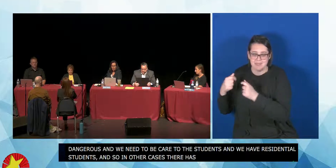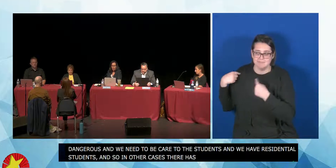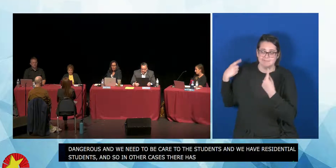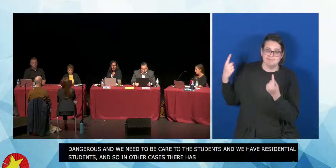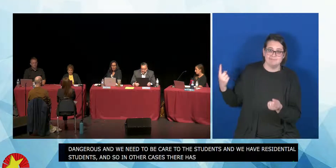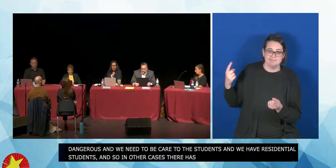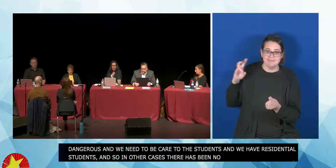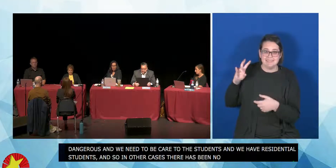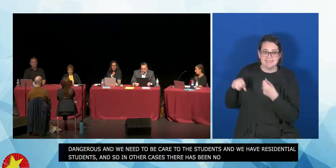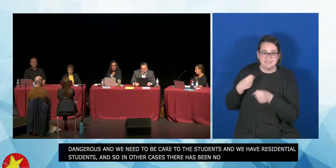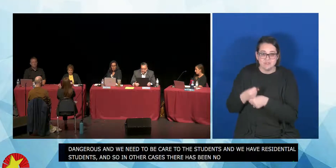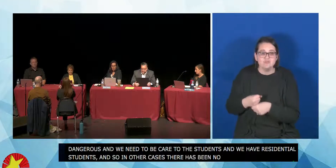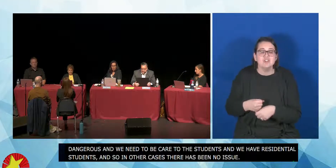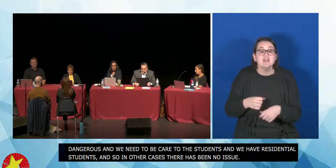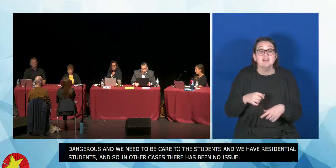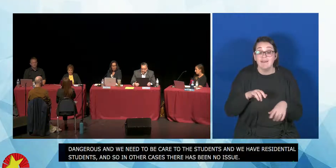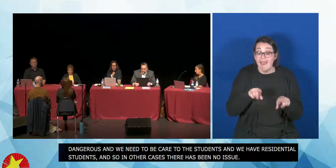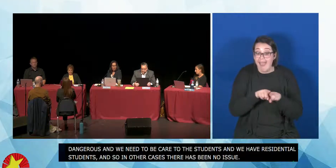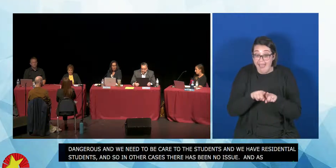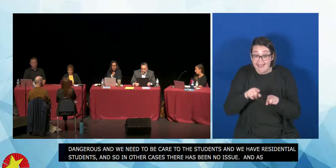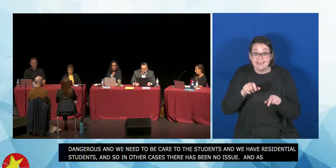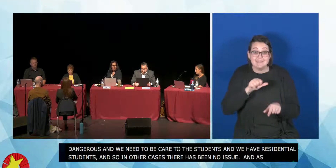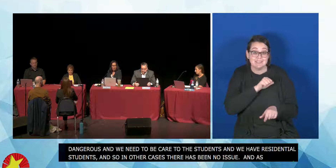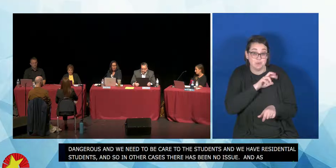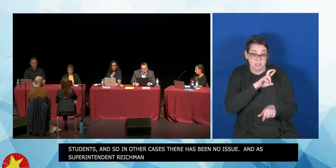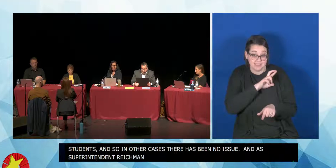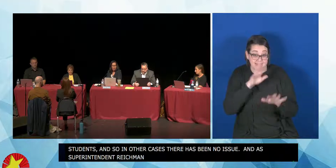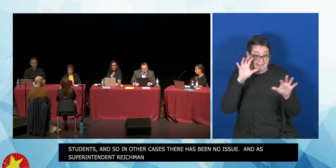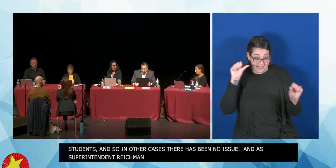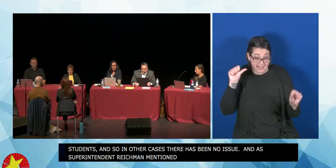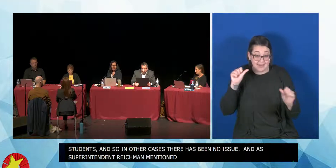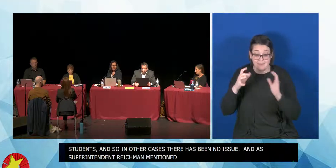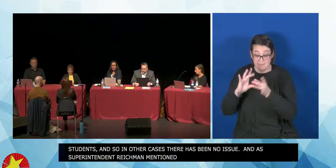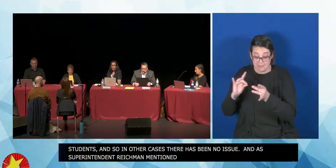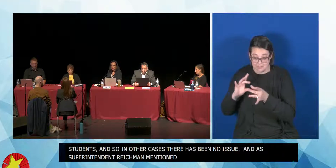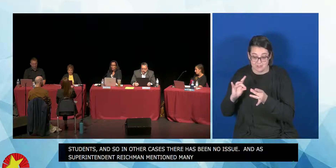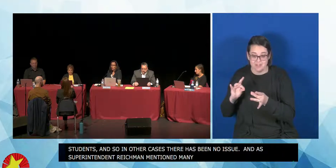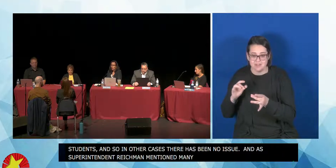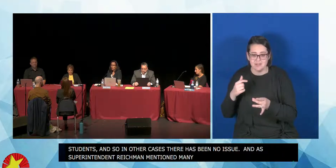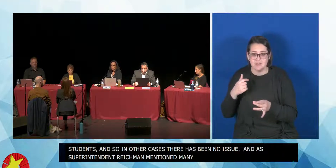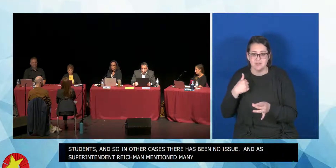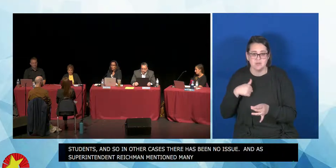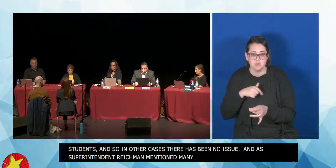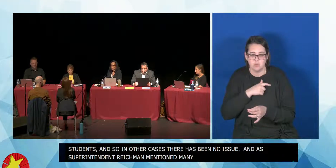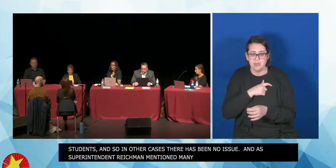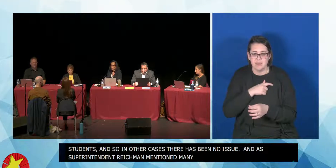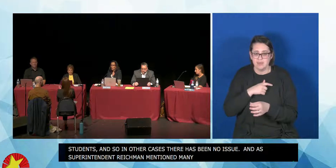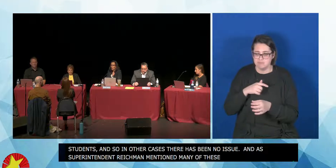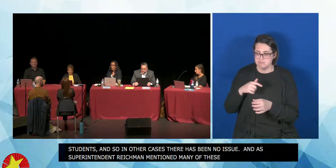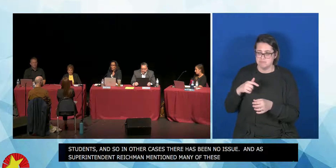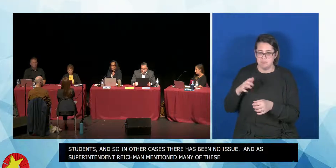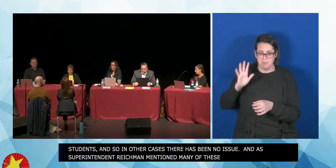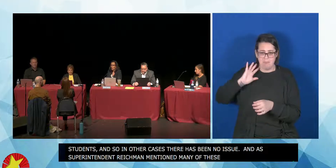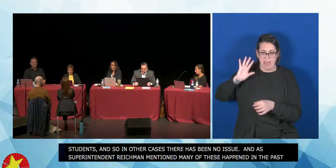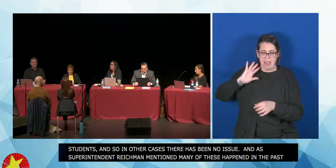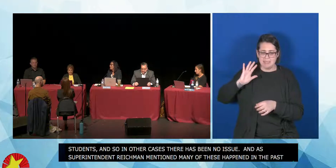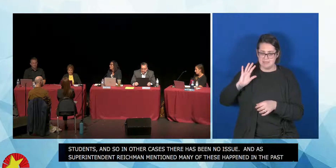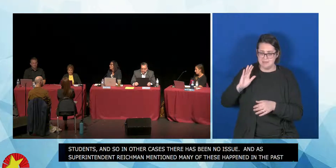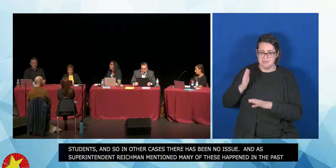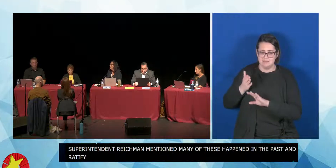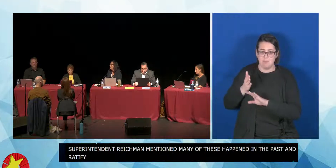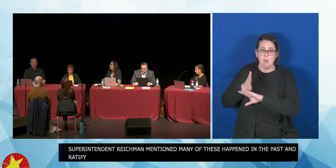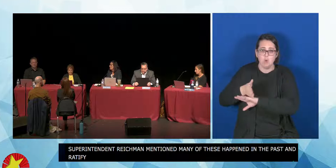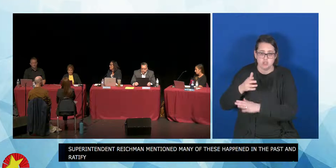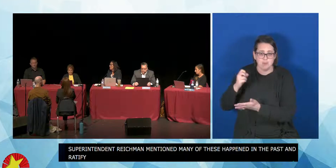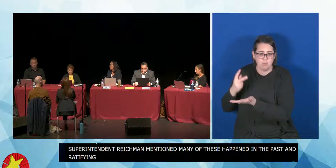Reichman mentioned, many of these happened in the past. We're merely ratifying it. I don't recall any time in that last